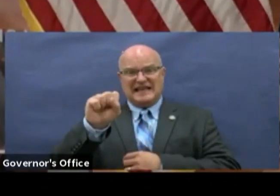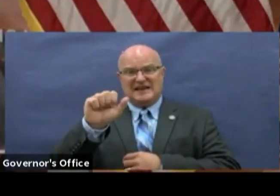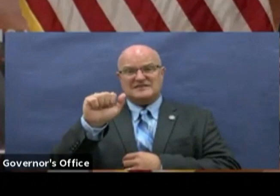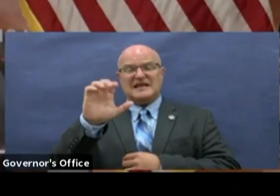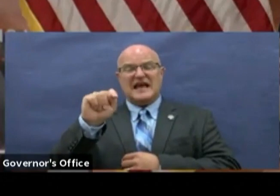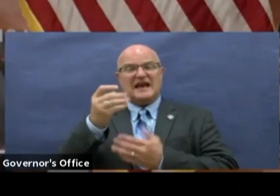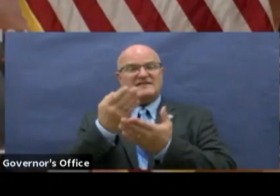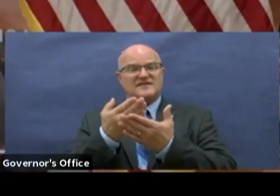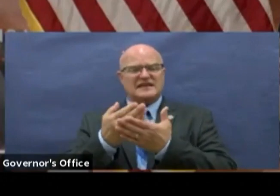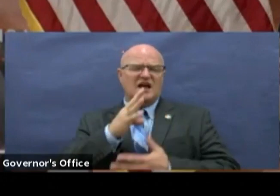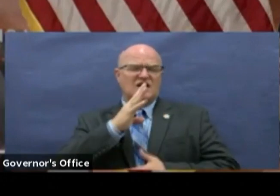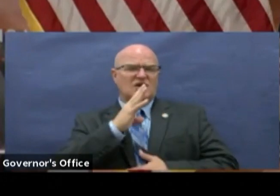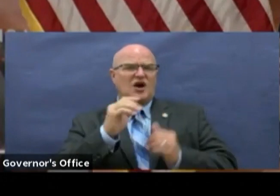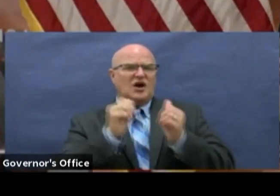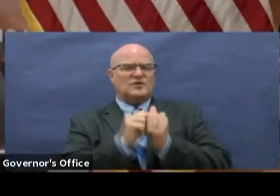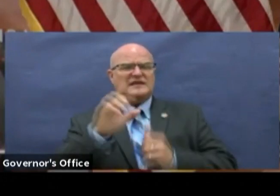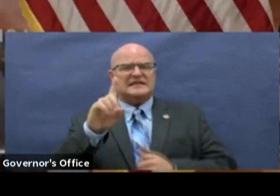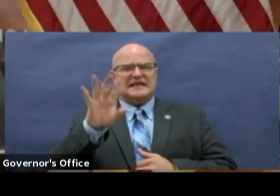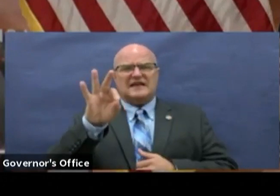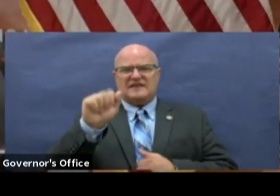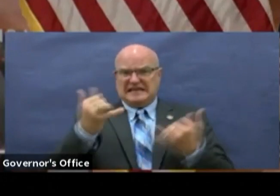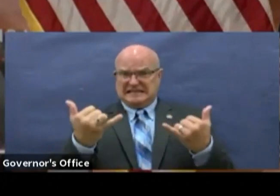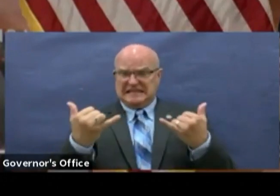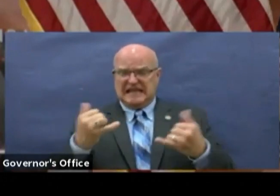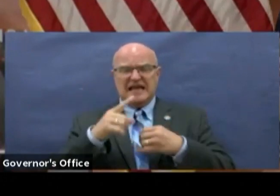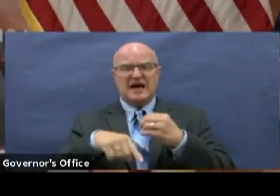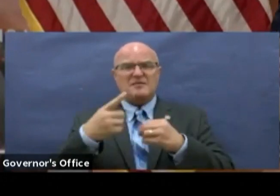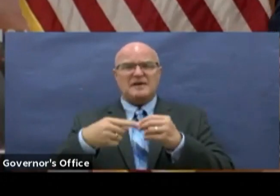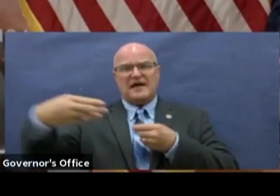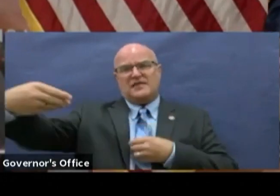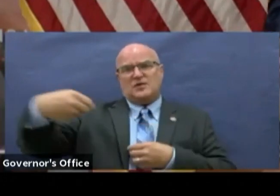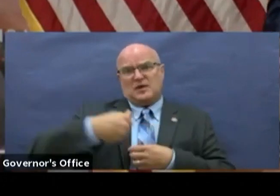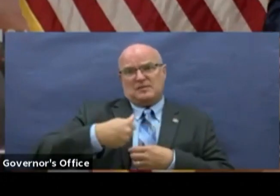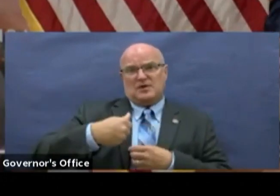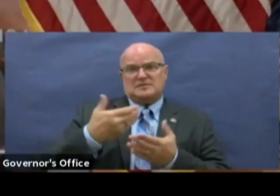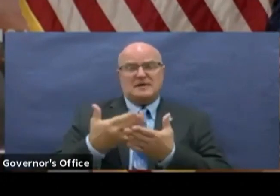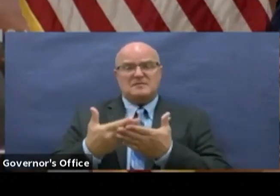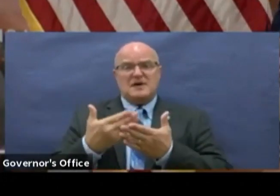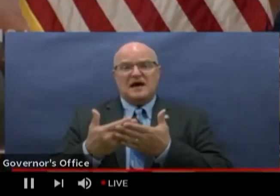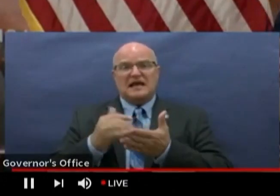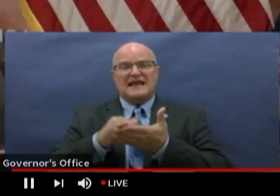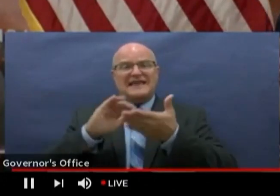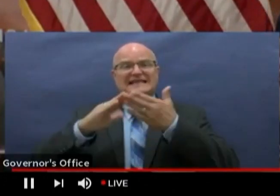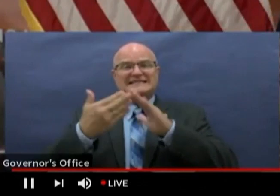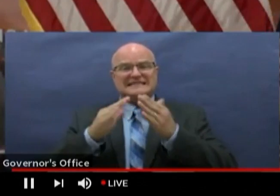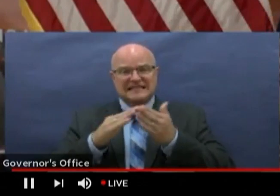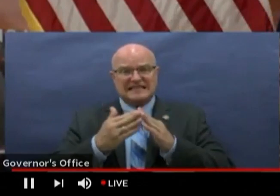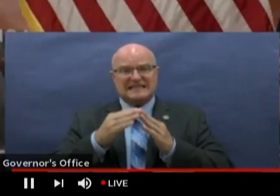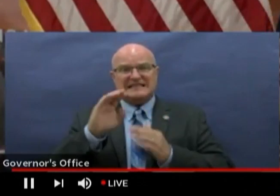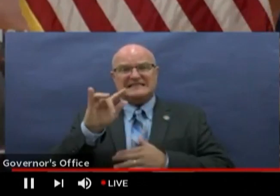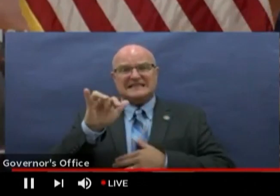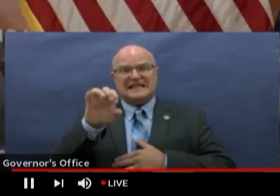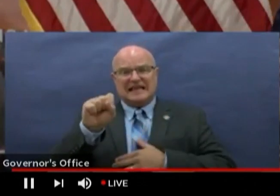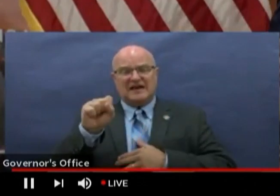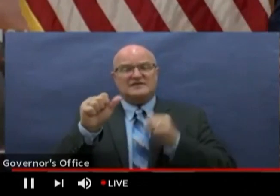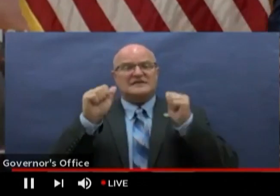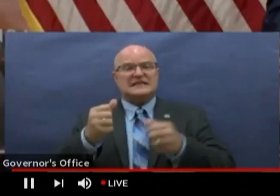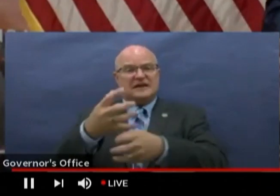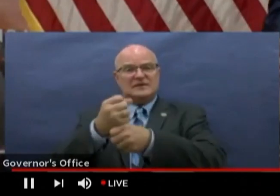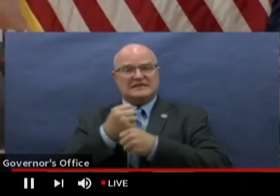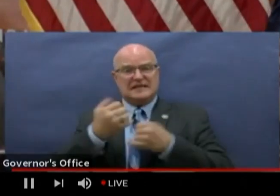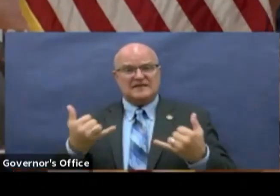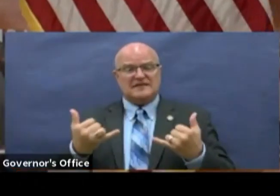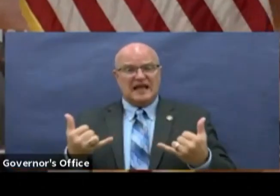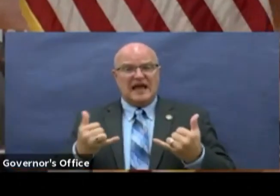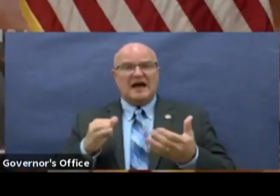of Finance and Administration today about the reimbursement money that cities, counties, and towns are able to receive now, but the spokesman